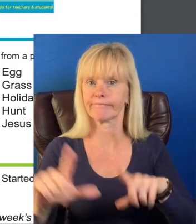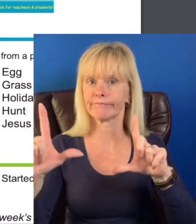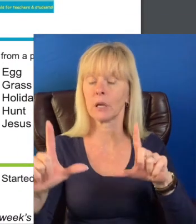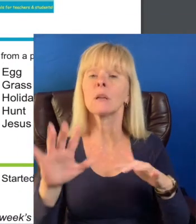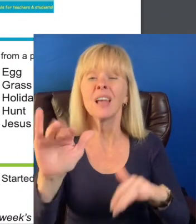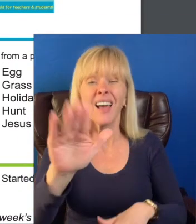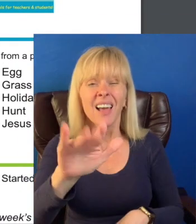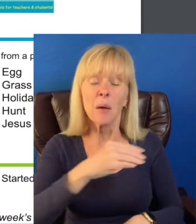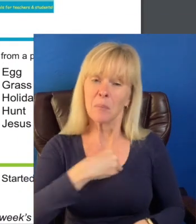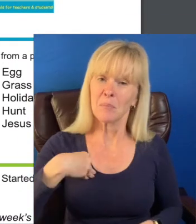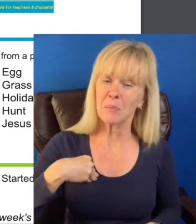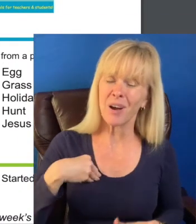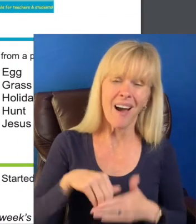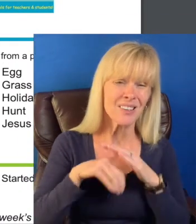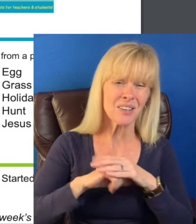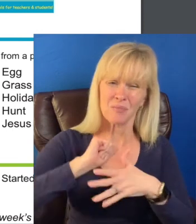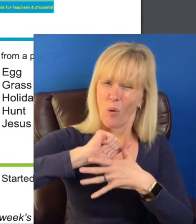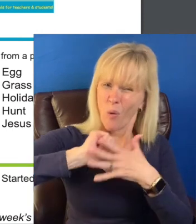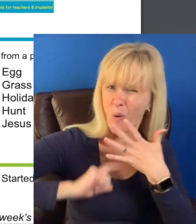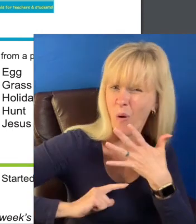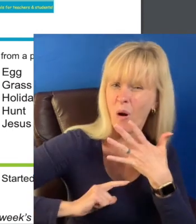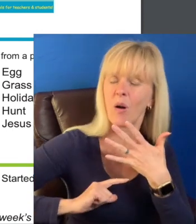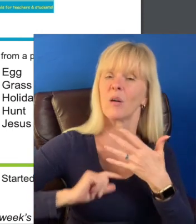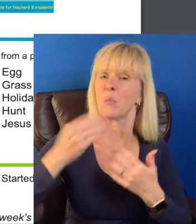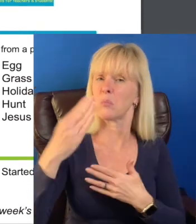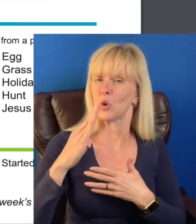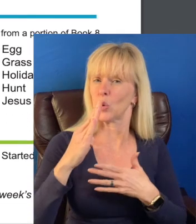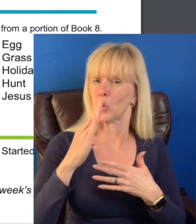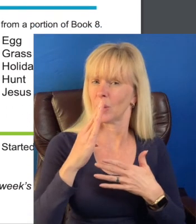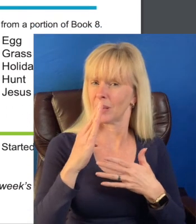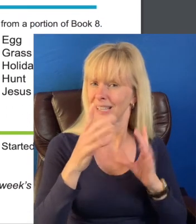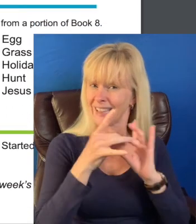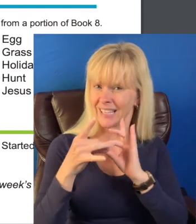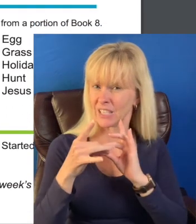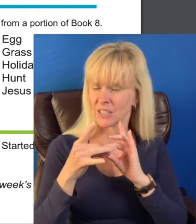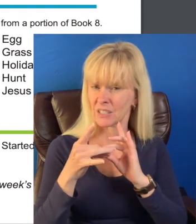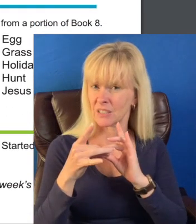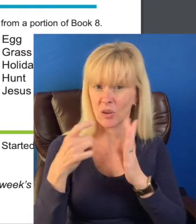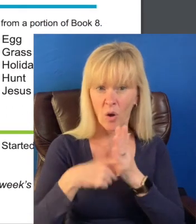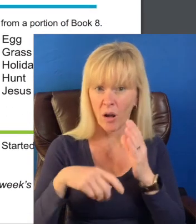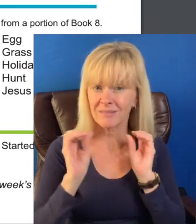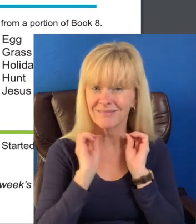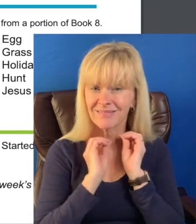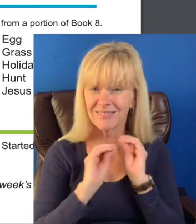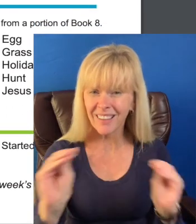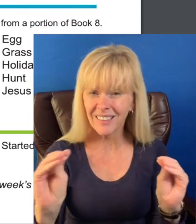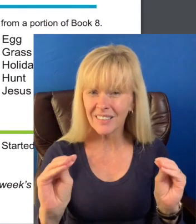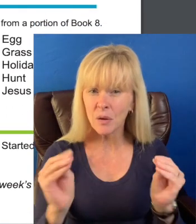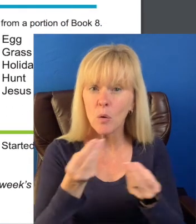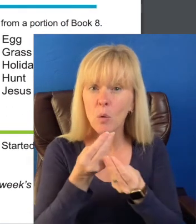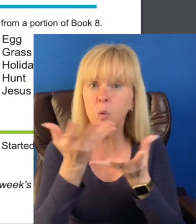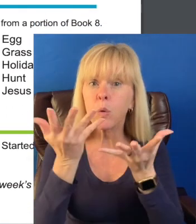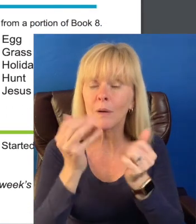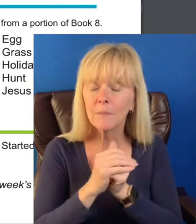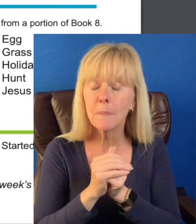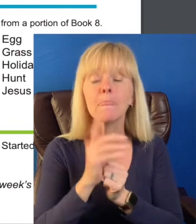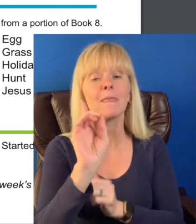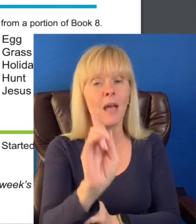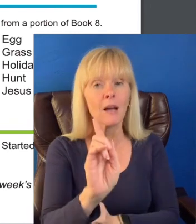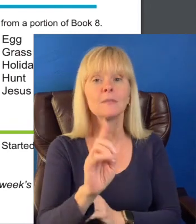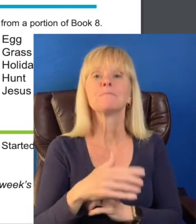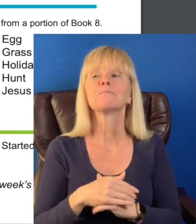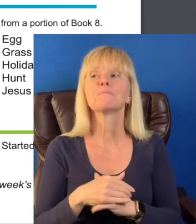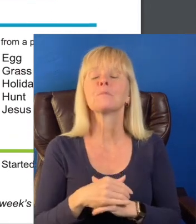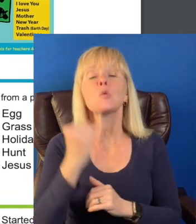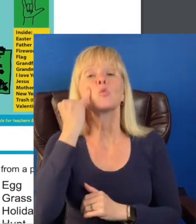get access to all of these links absolutely at no charge. Here is what happens.